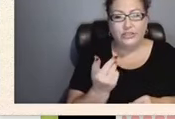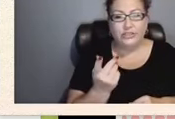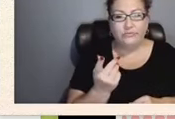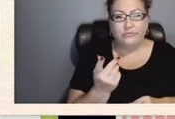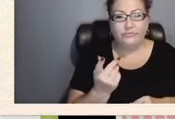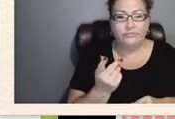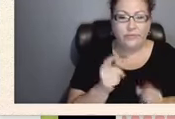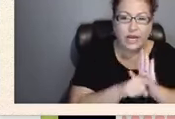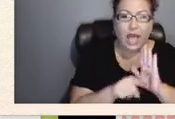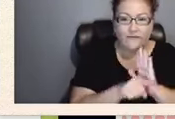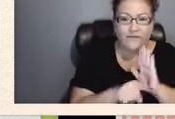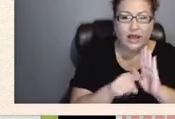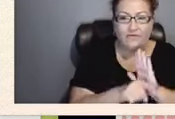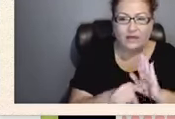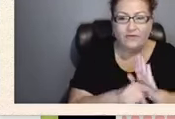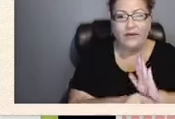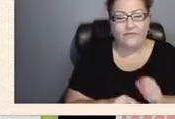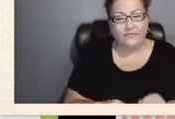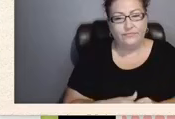way.